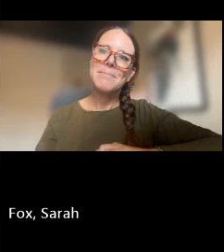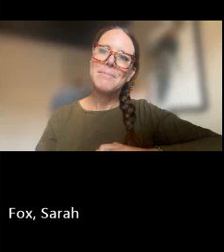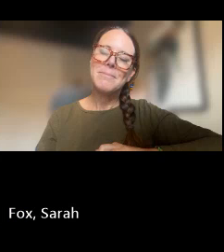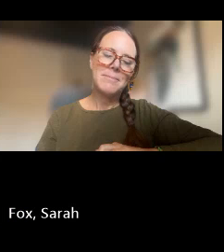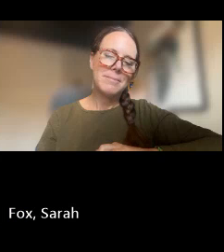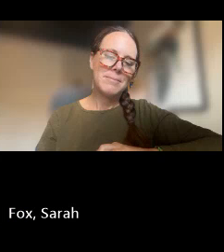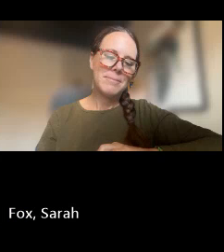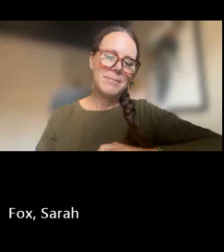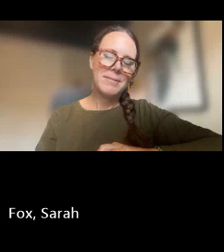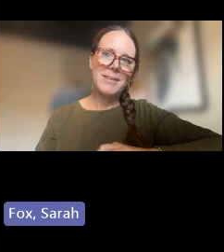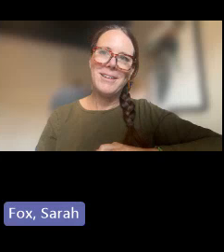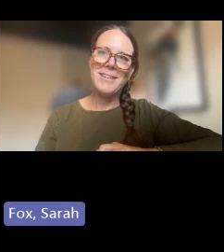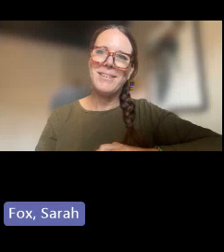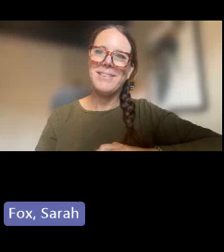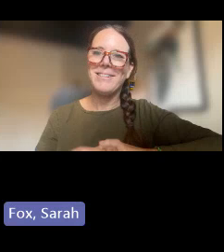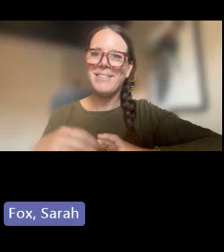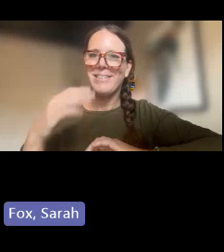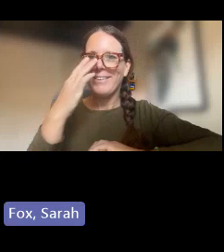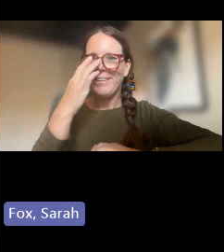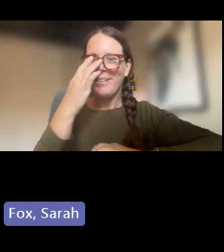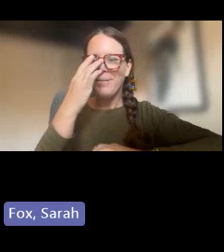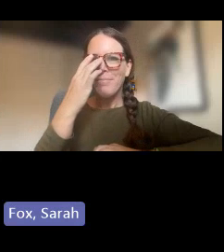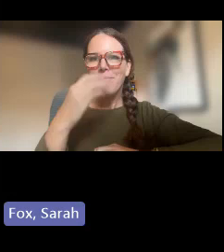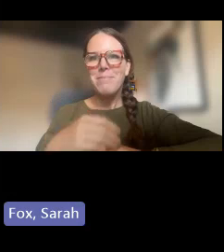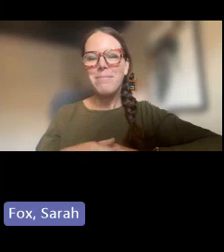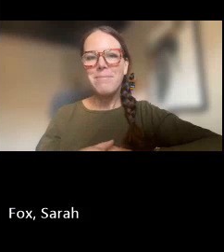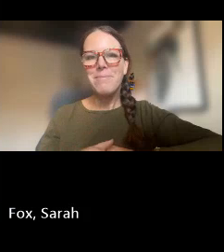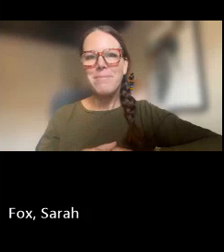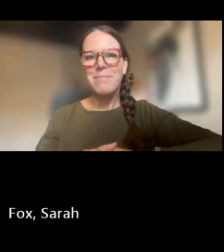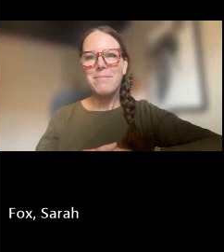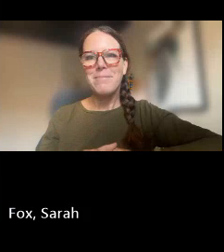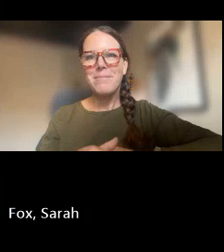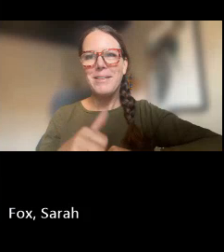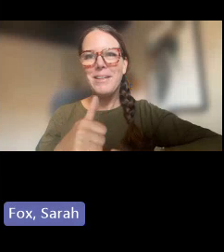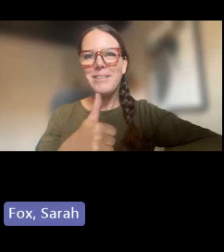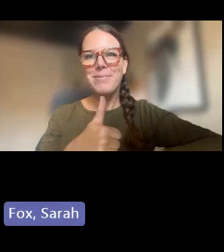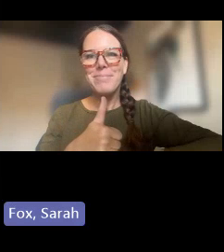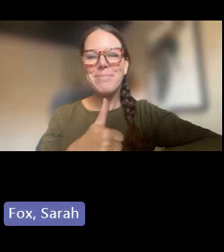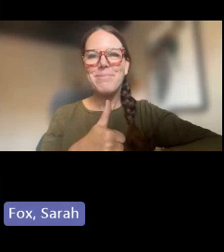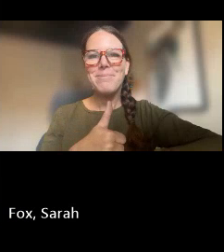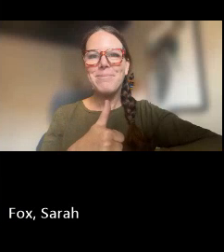have to get to 3. yes, correct. Okay. This is during his point, but yes.